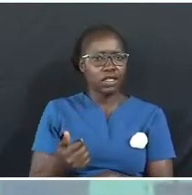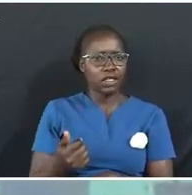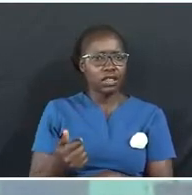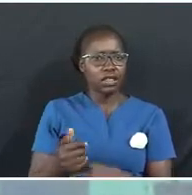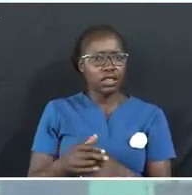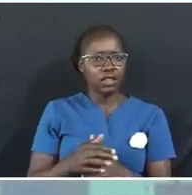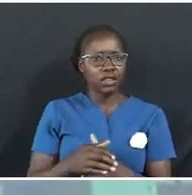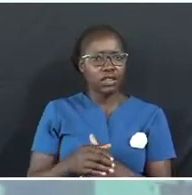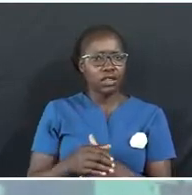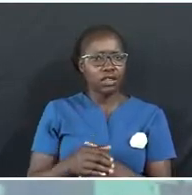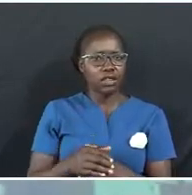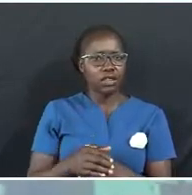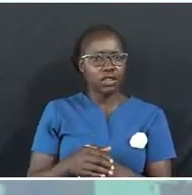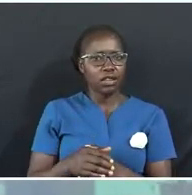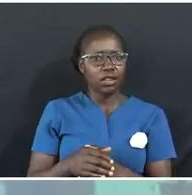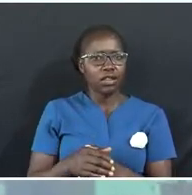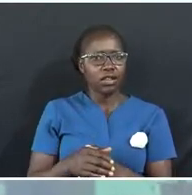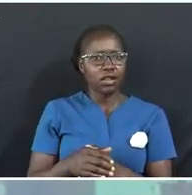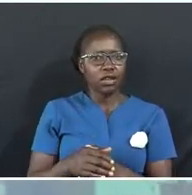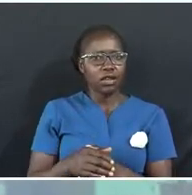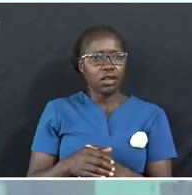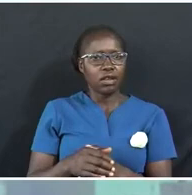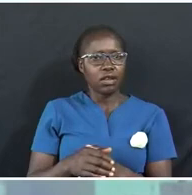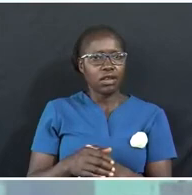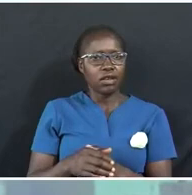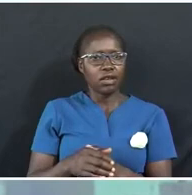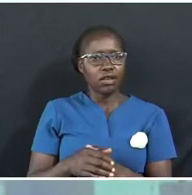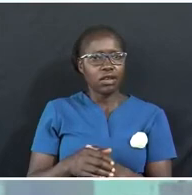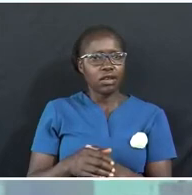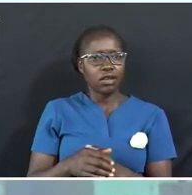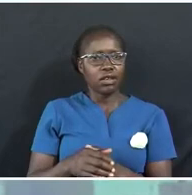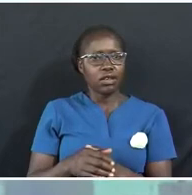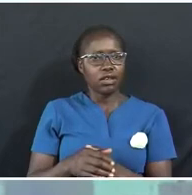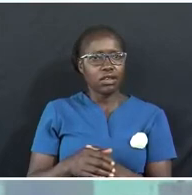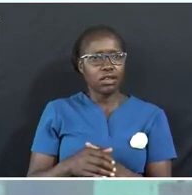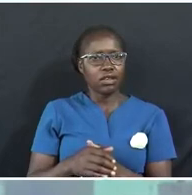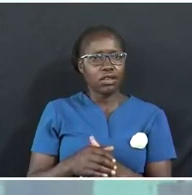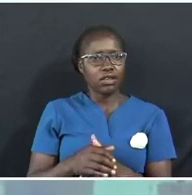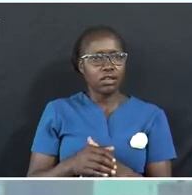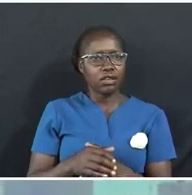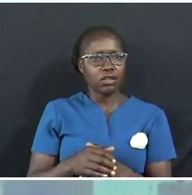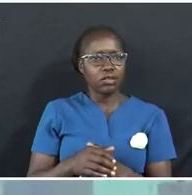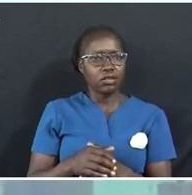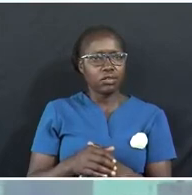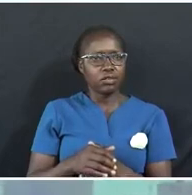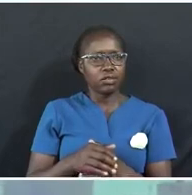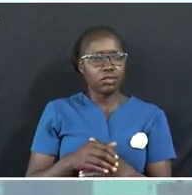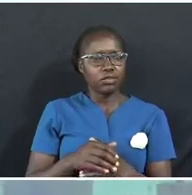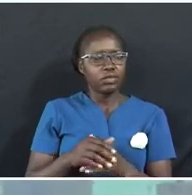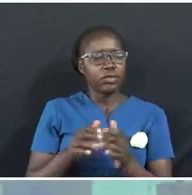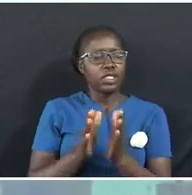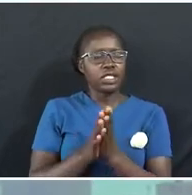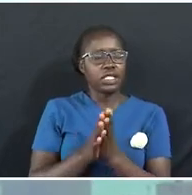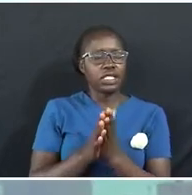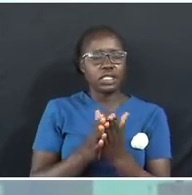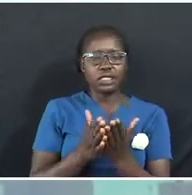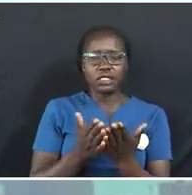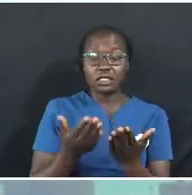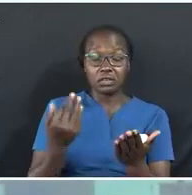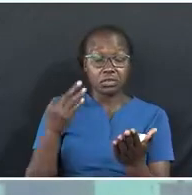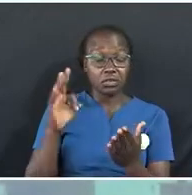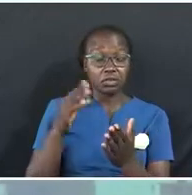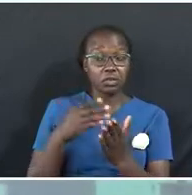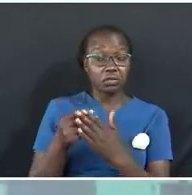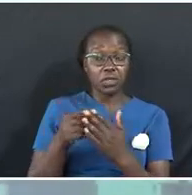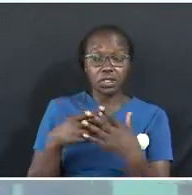please, can you take what is yours? That pen is enough for you and go home and go to your place. If you don't want much trouble, just go. And